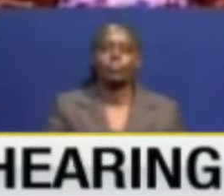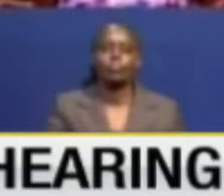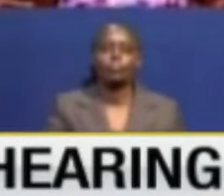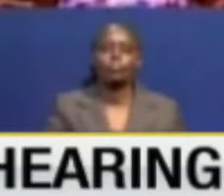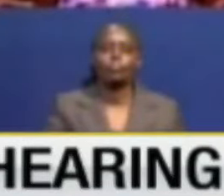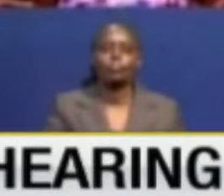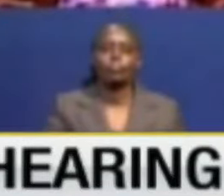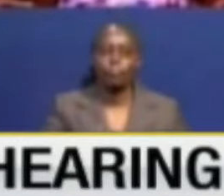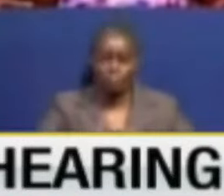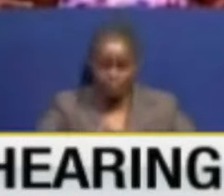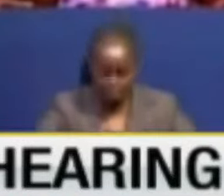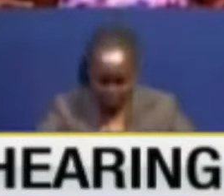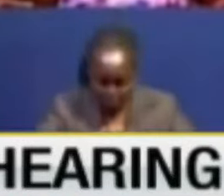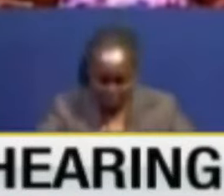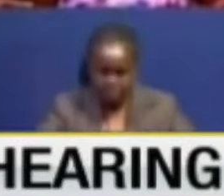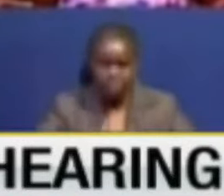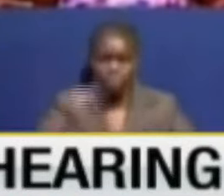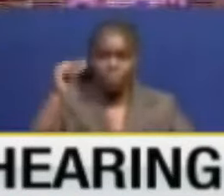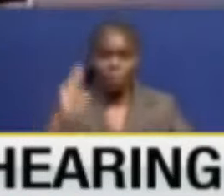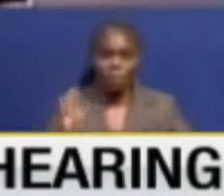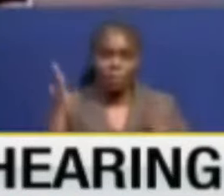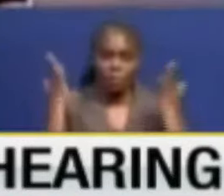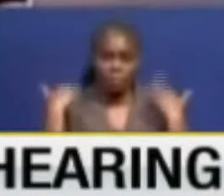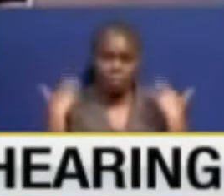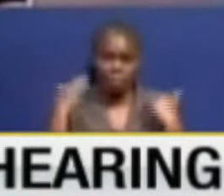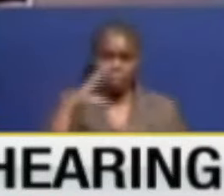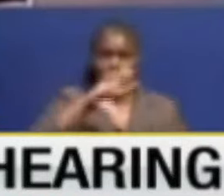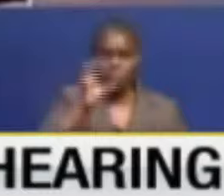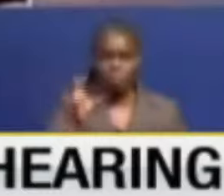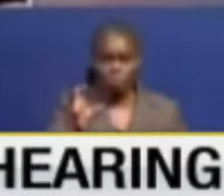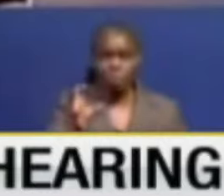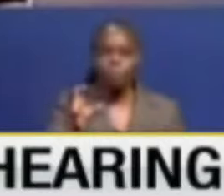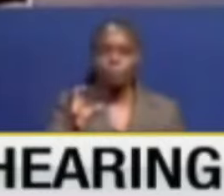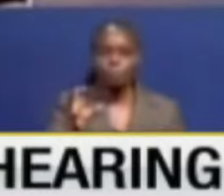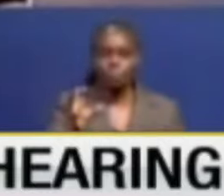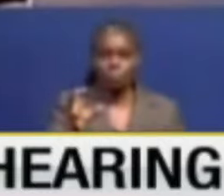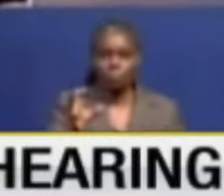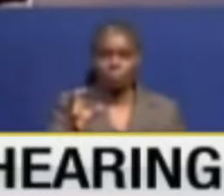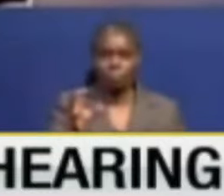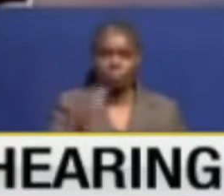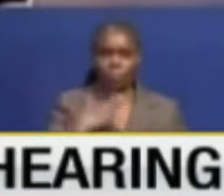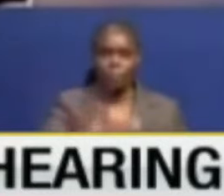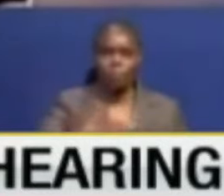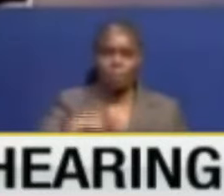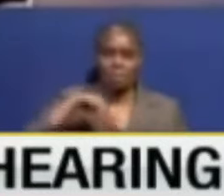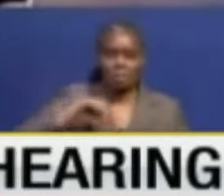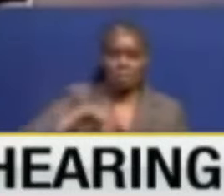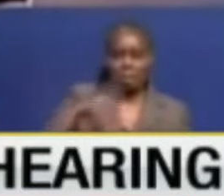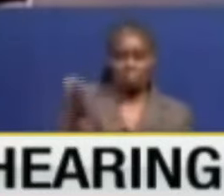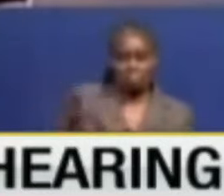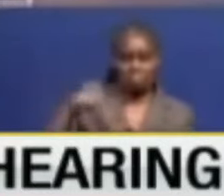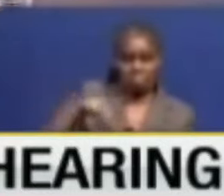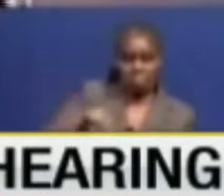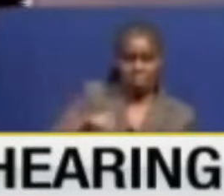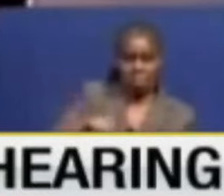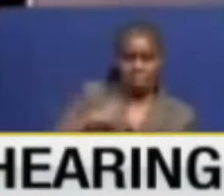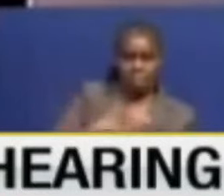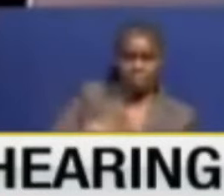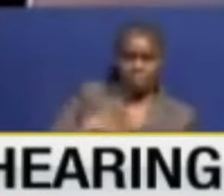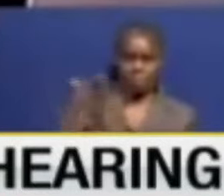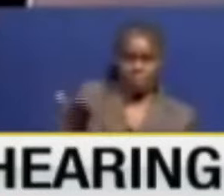The Honorable Kawira Mwangaza, Governor of Meru County, please take the stand.